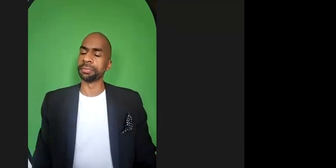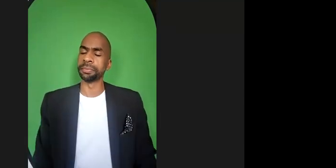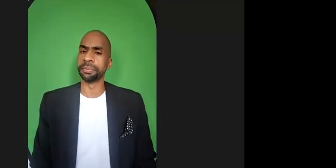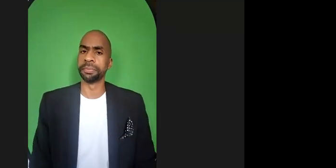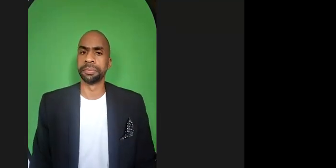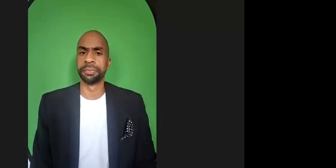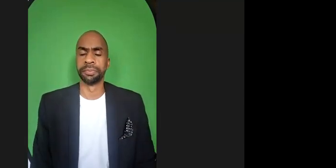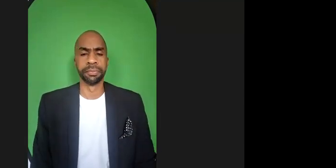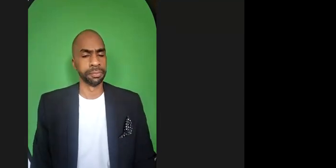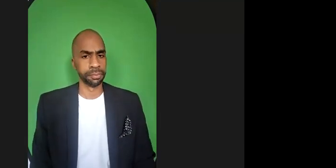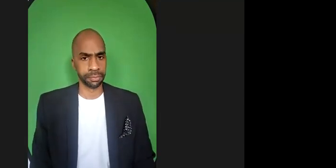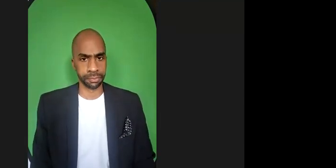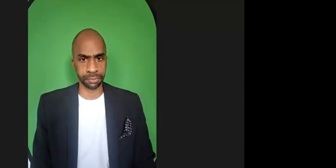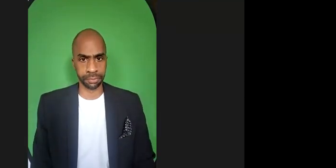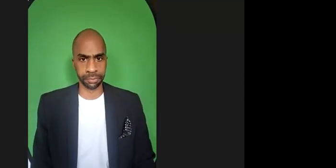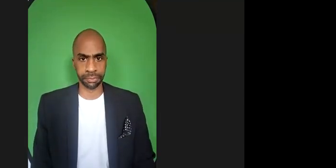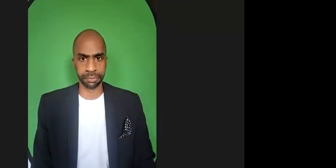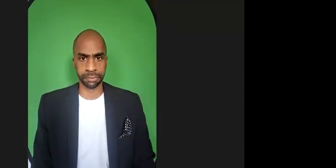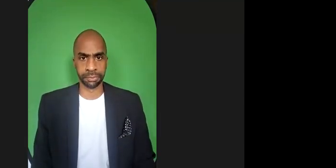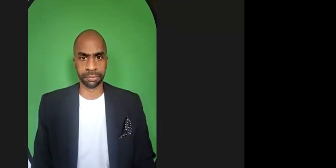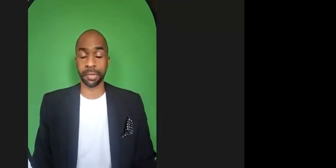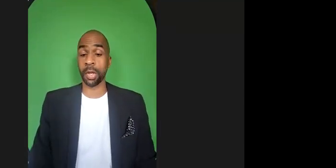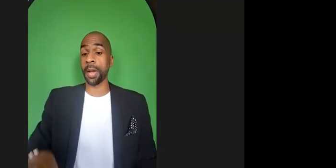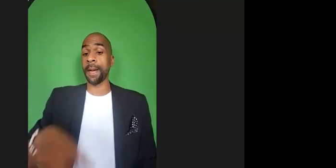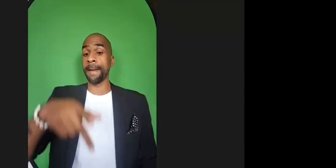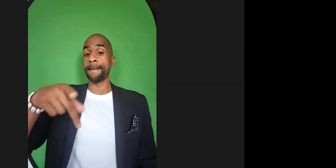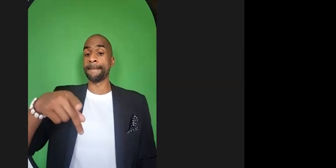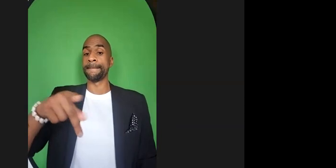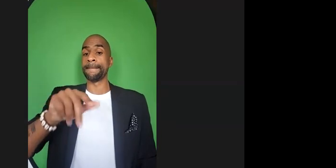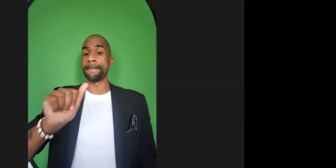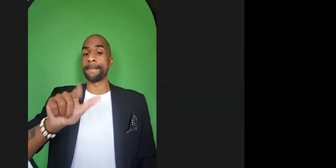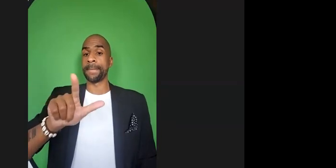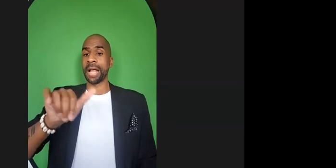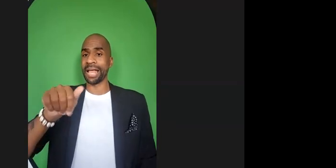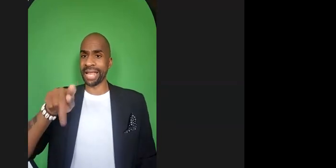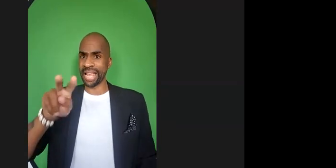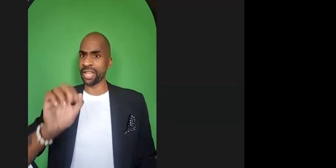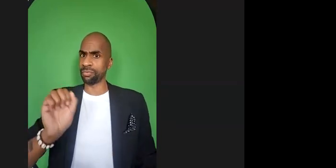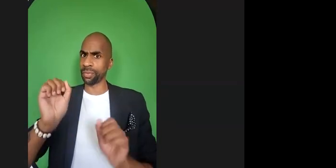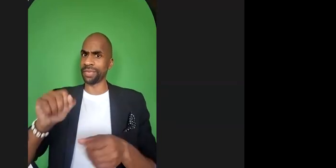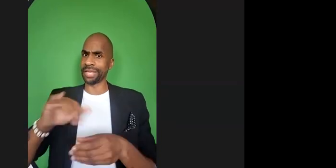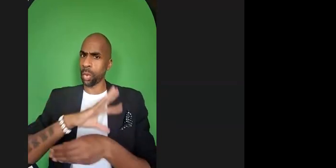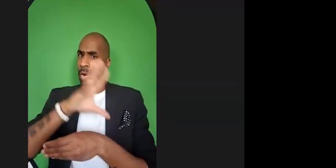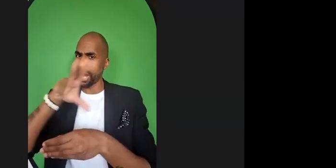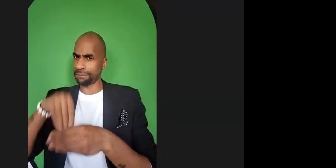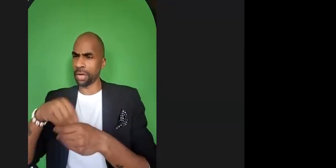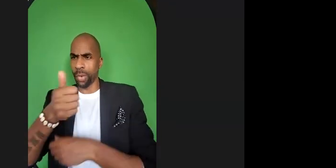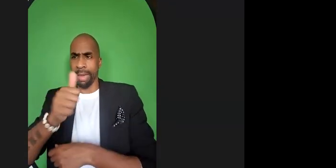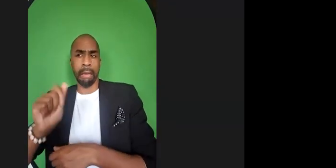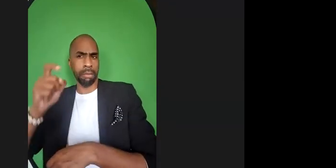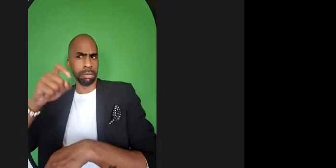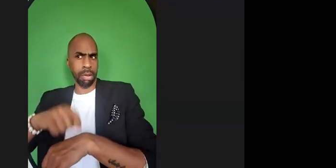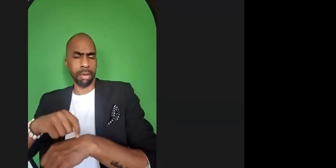can't remember. I think, palliative care can participate anytime in the disease progress. There doesn't need to